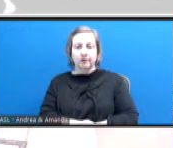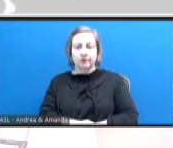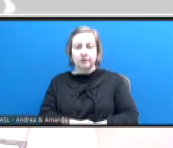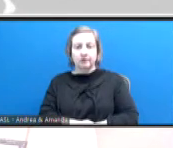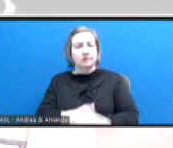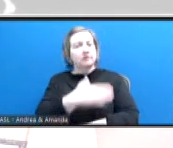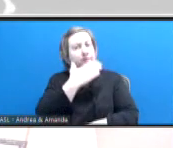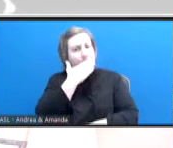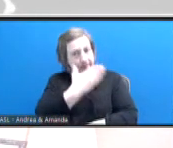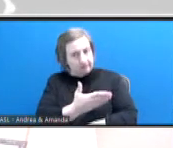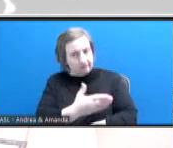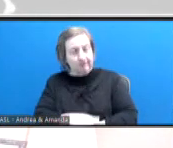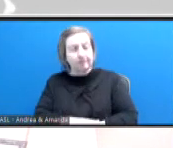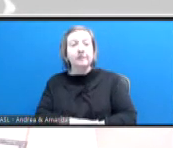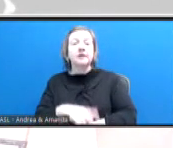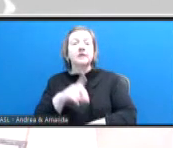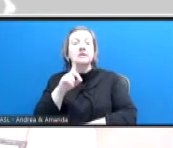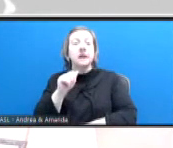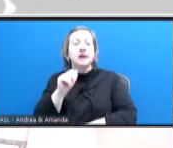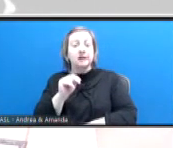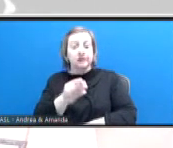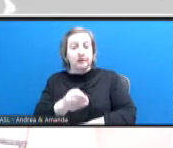Thank you. Dan.